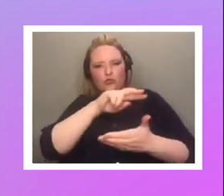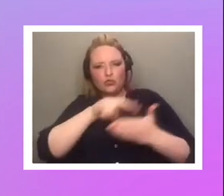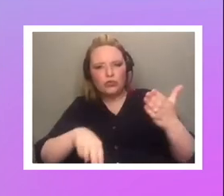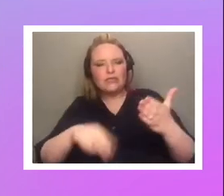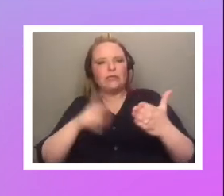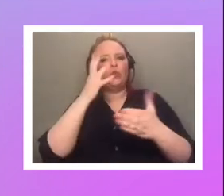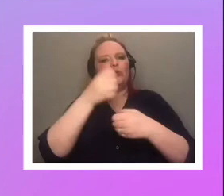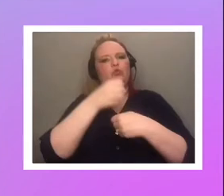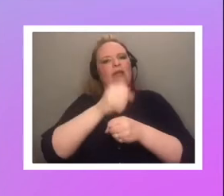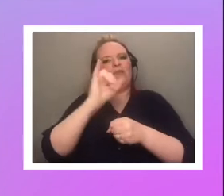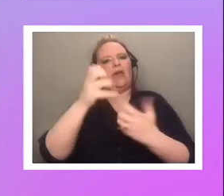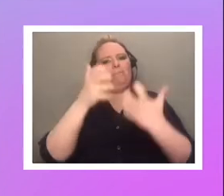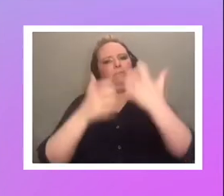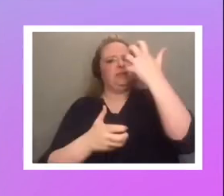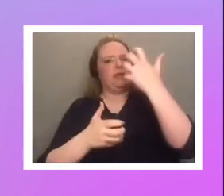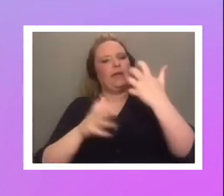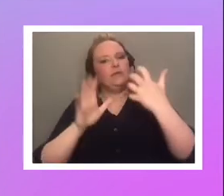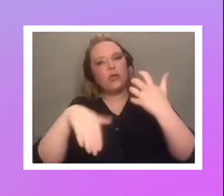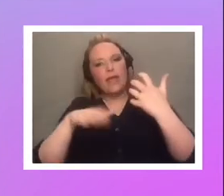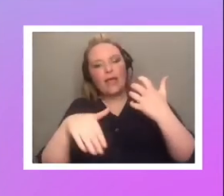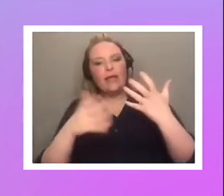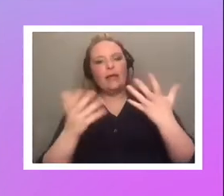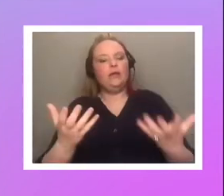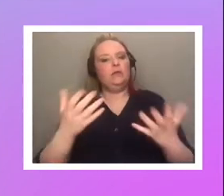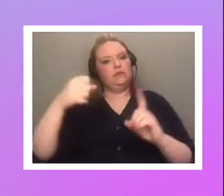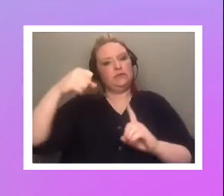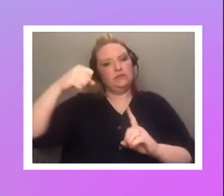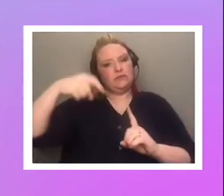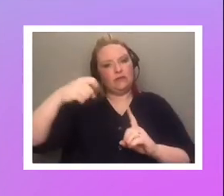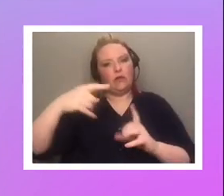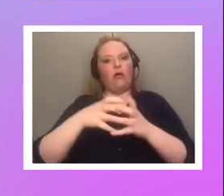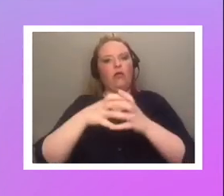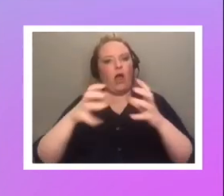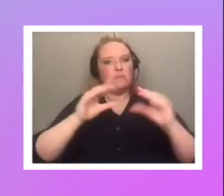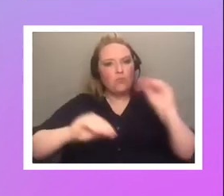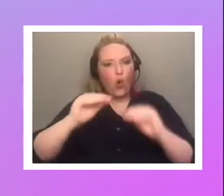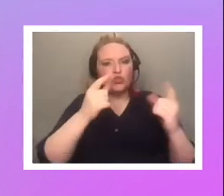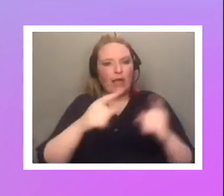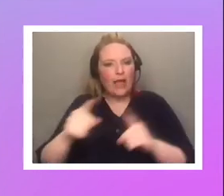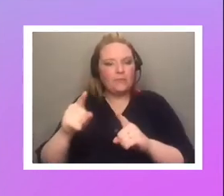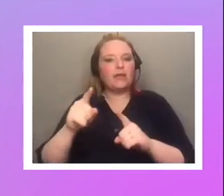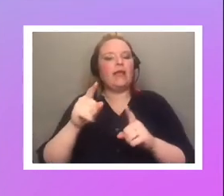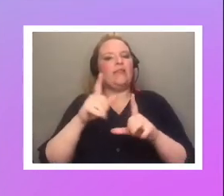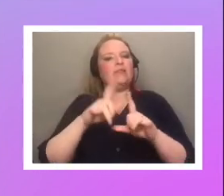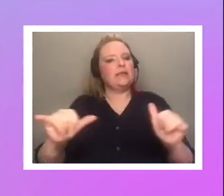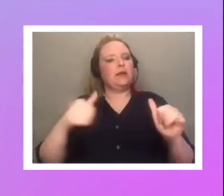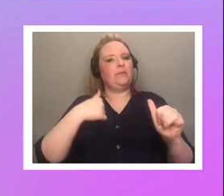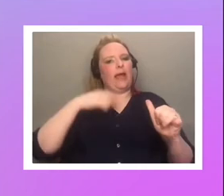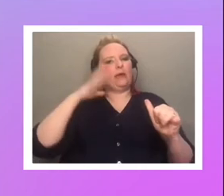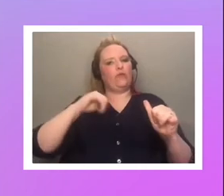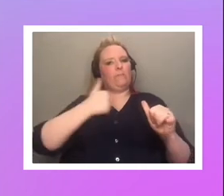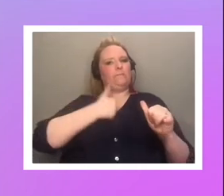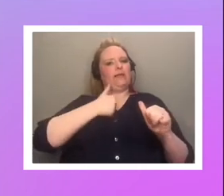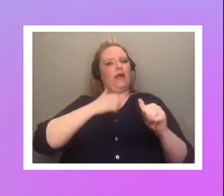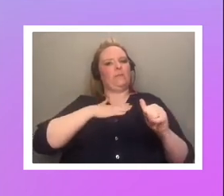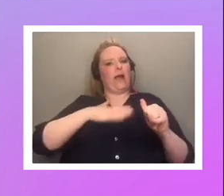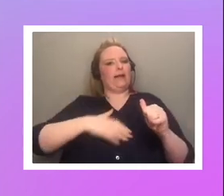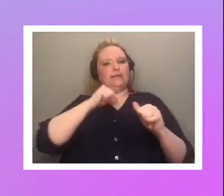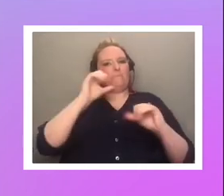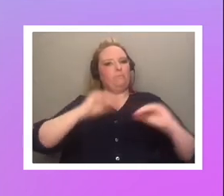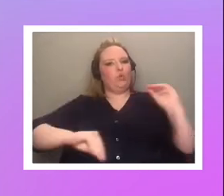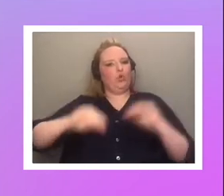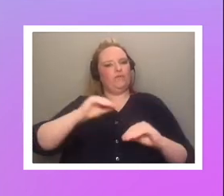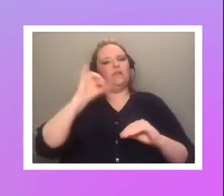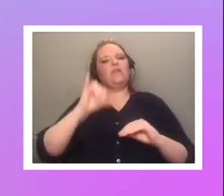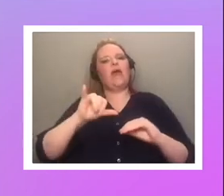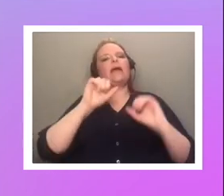creates that mismatch of like, hey, there's this signal that a ton of motion is happening, yet also I know I'm not moving. And that's where this can